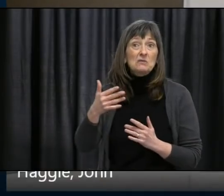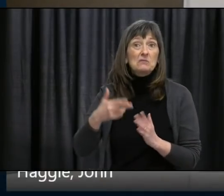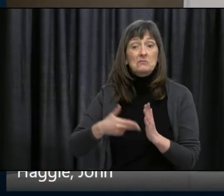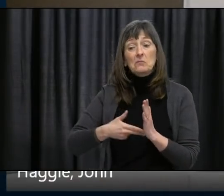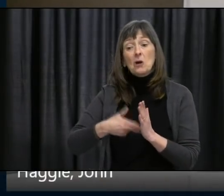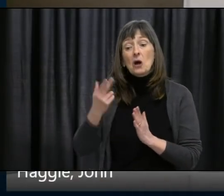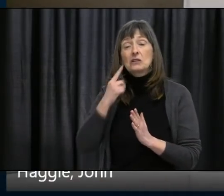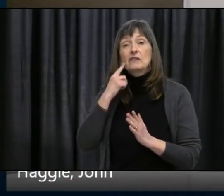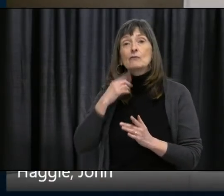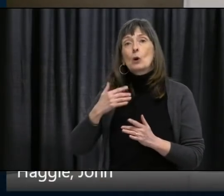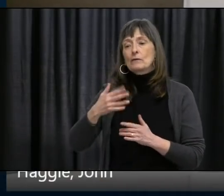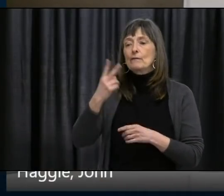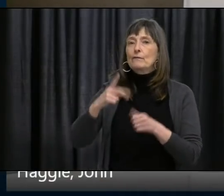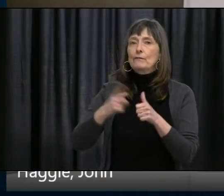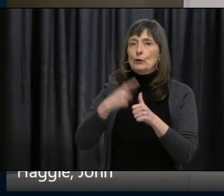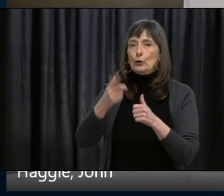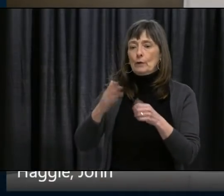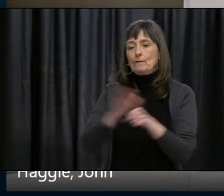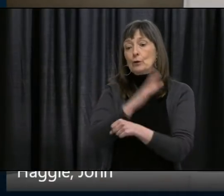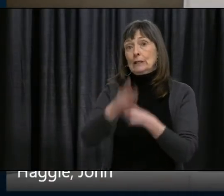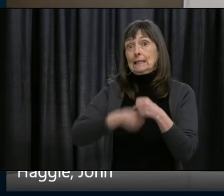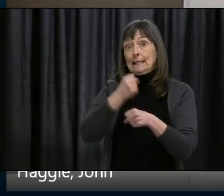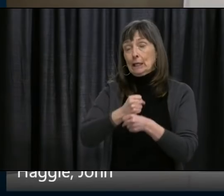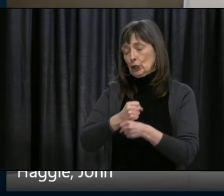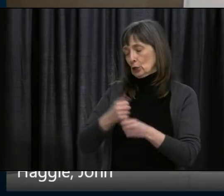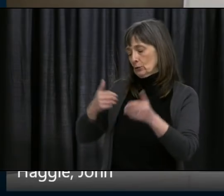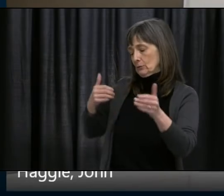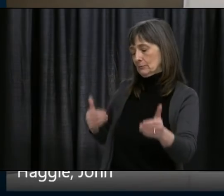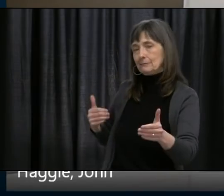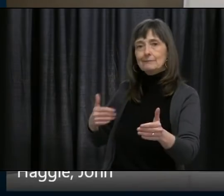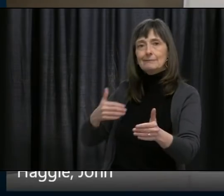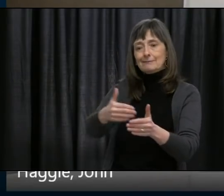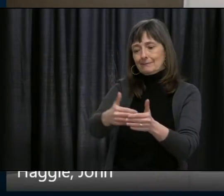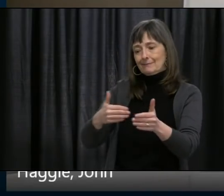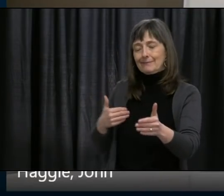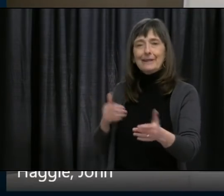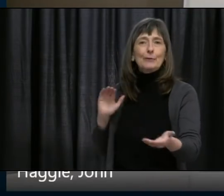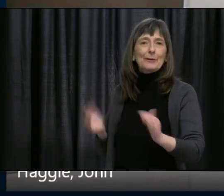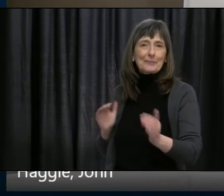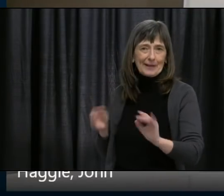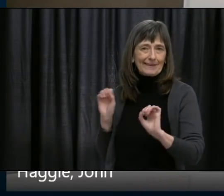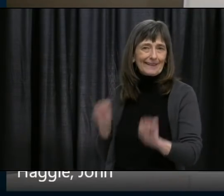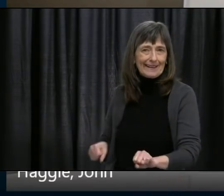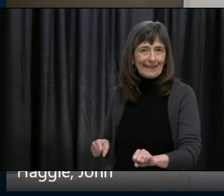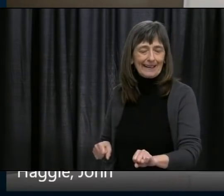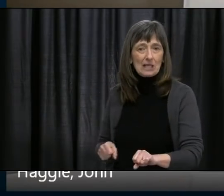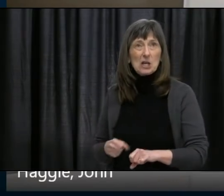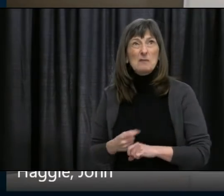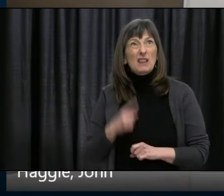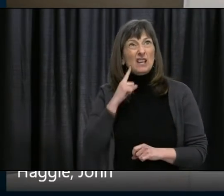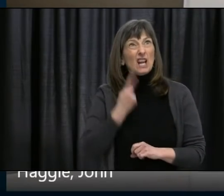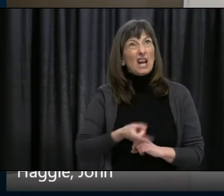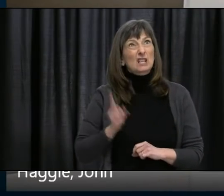of the season to see what changes there may have been. Certainly, as of last week, I think we had about